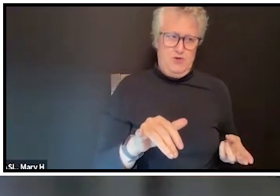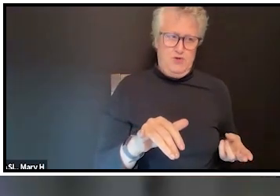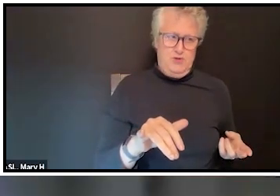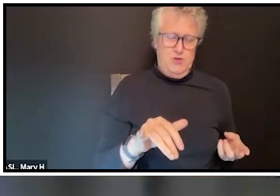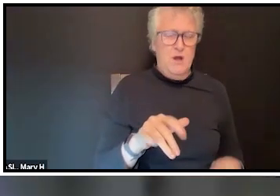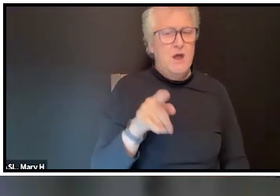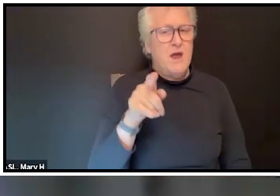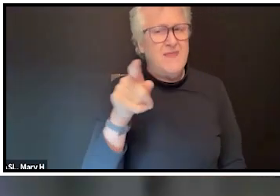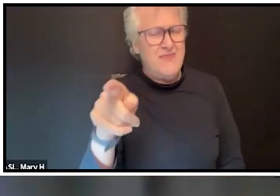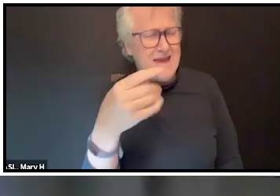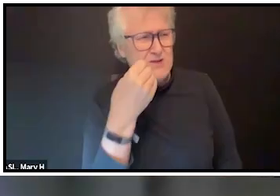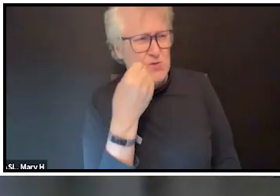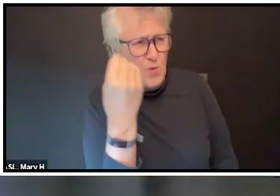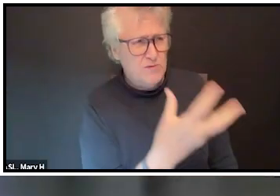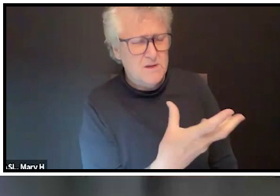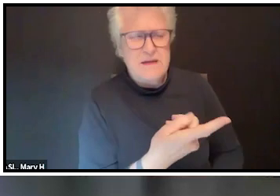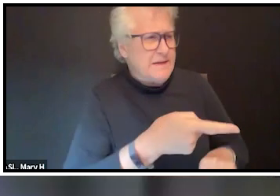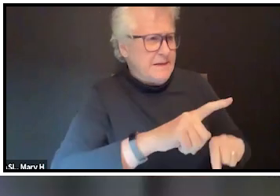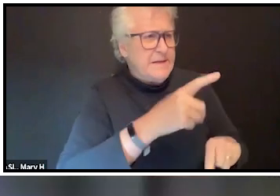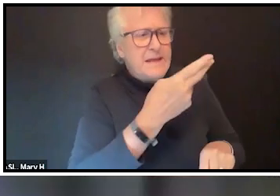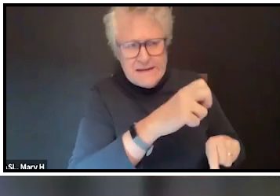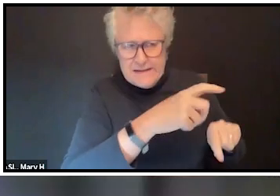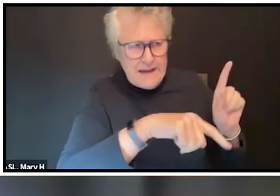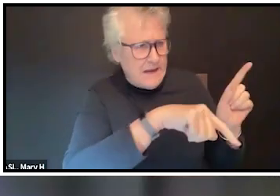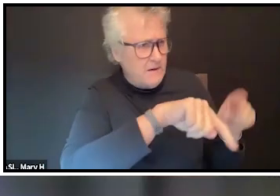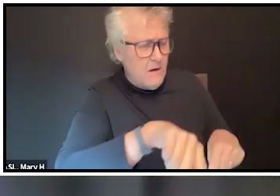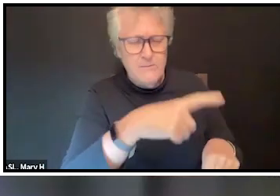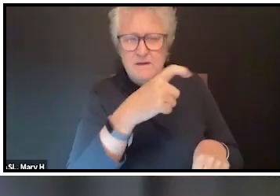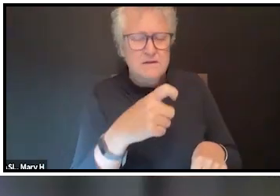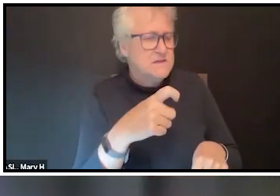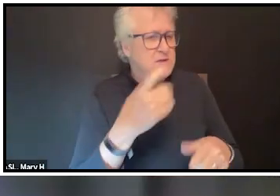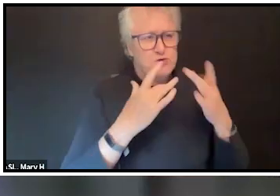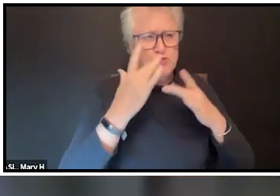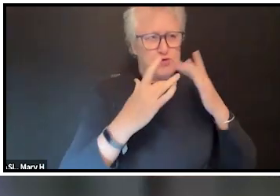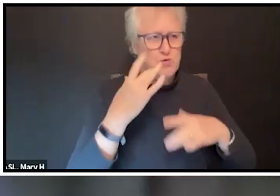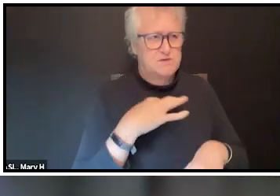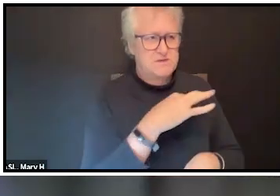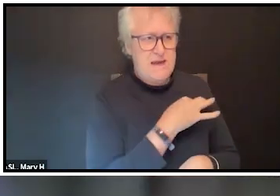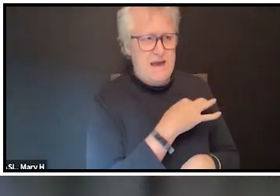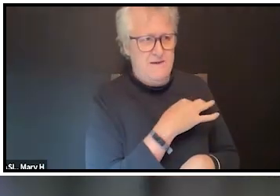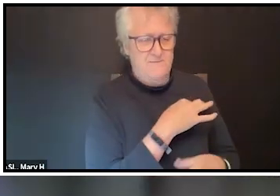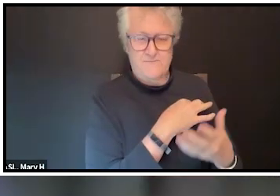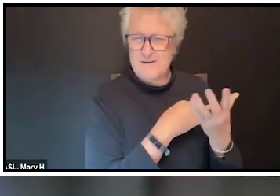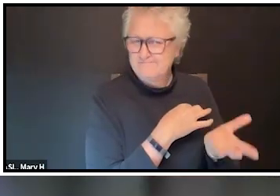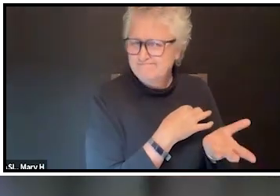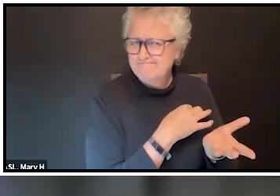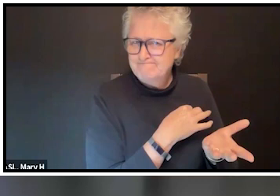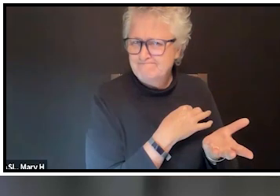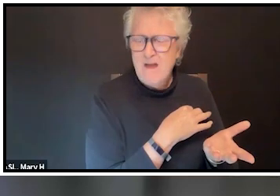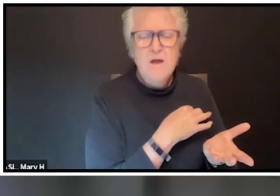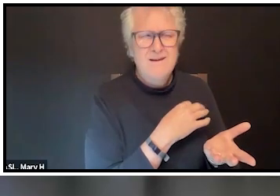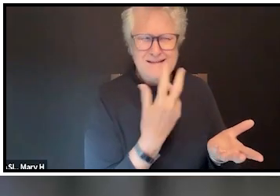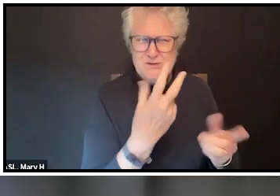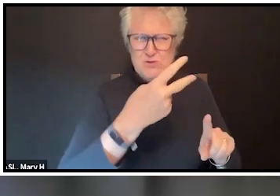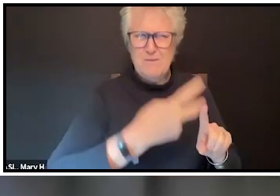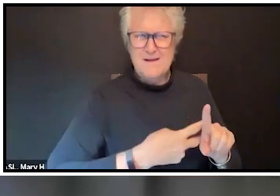short-staffed. So what would you recommend he does, Heather? Because that's 2 months away. So I would recommend that he speak to his